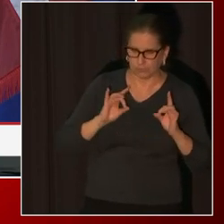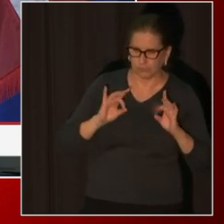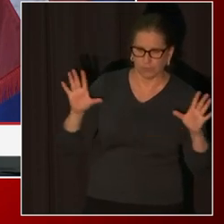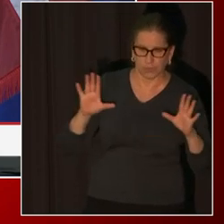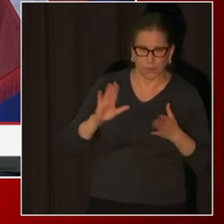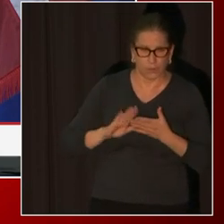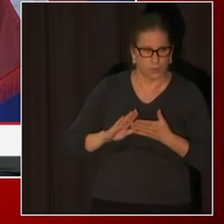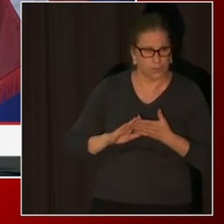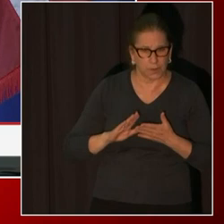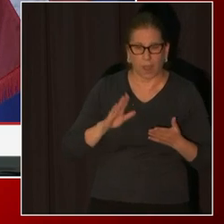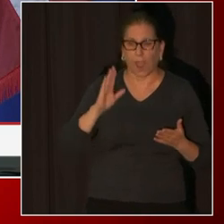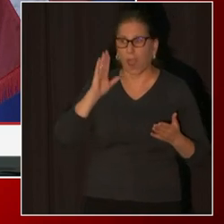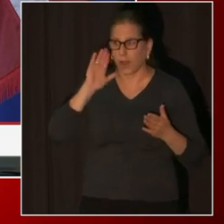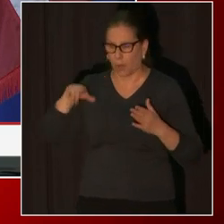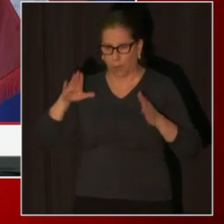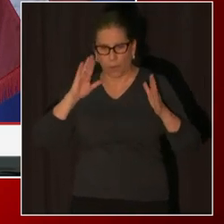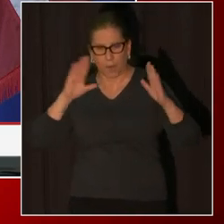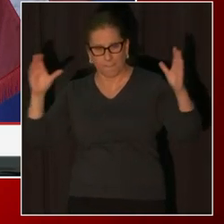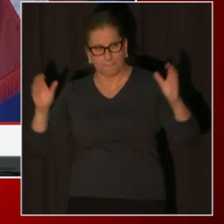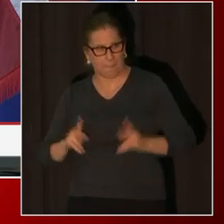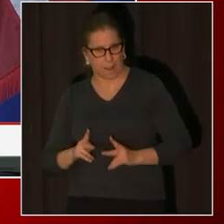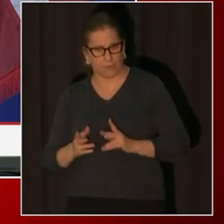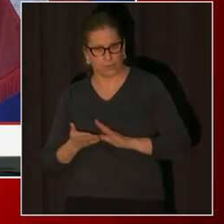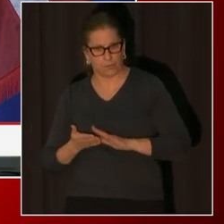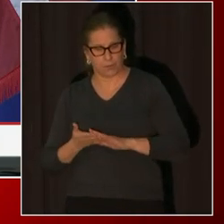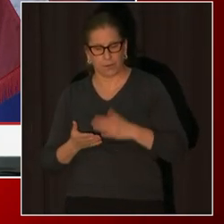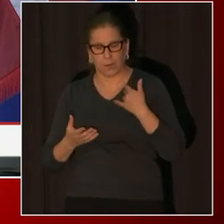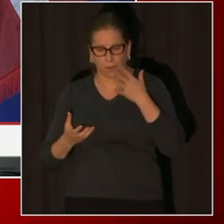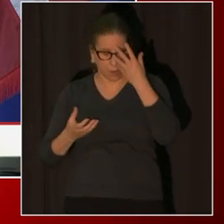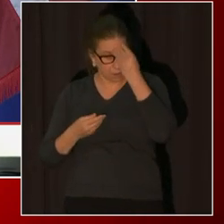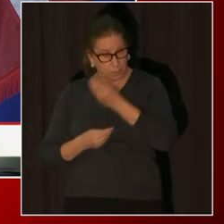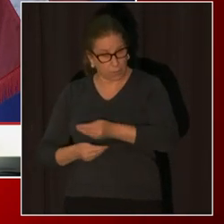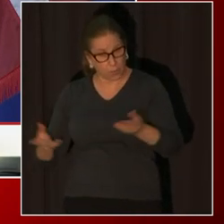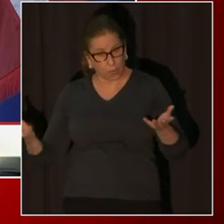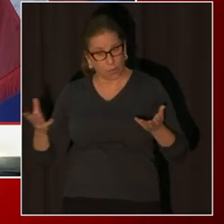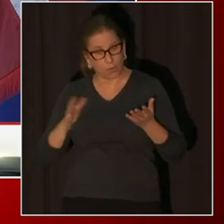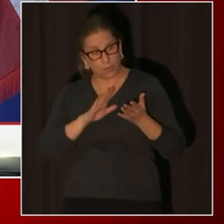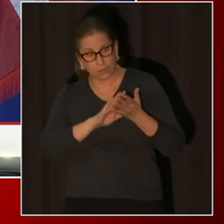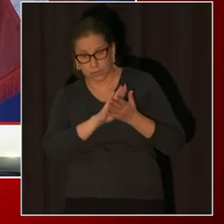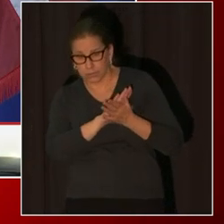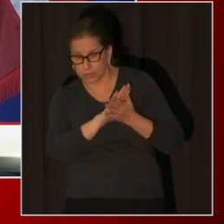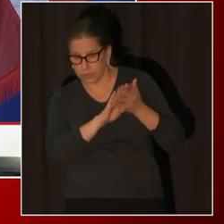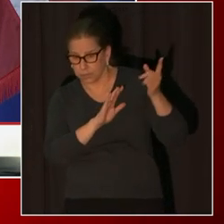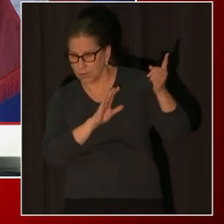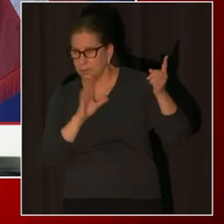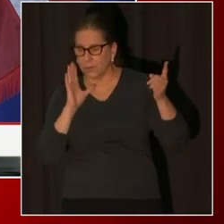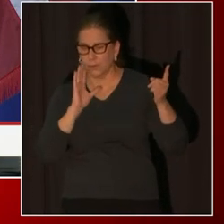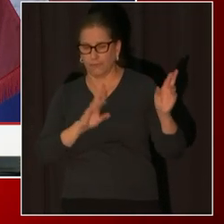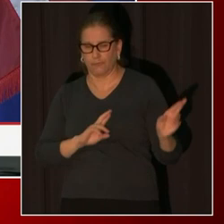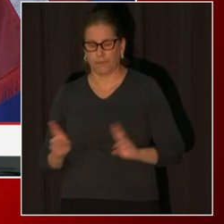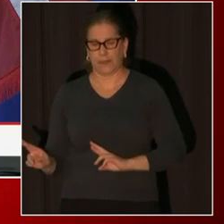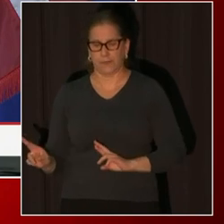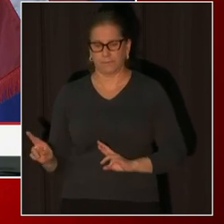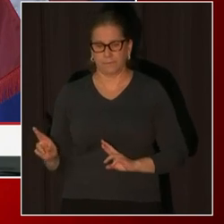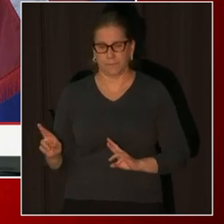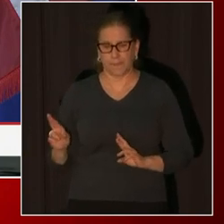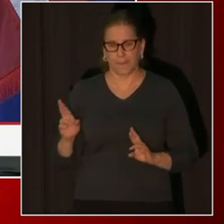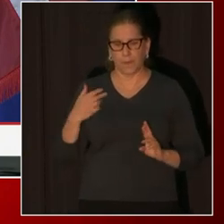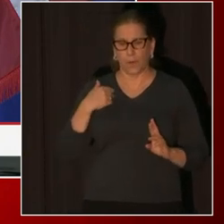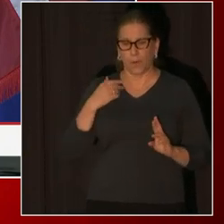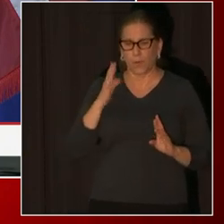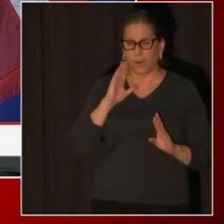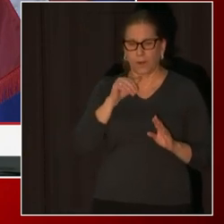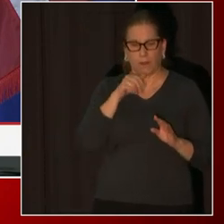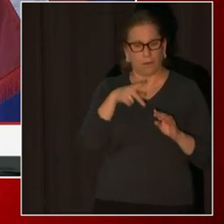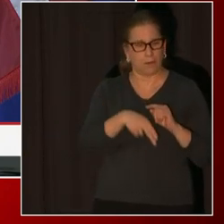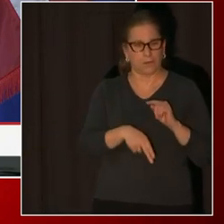want to send a clear message to them and to their families that their schools are going to be ready, and we're not going to take a single step back from public education.